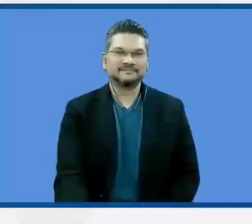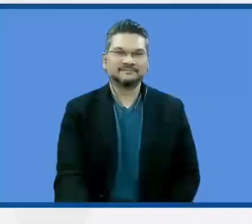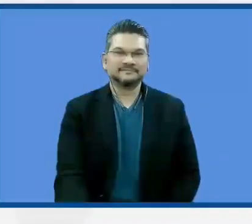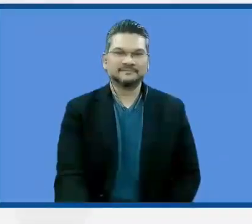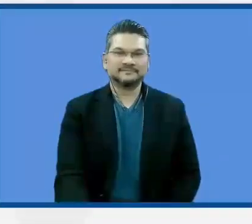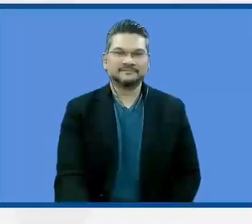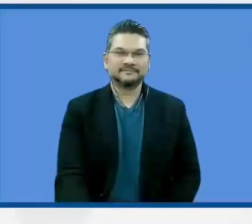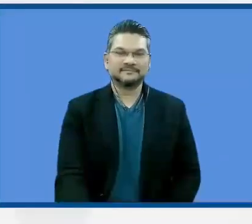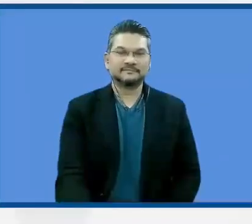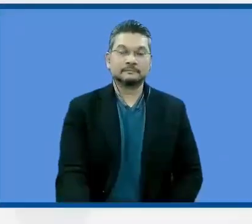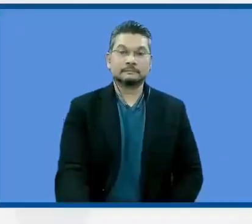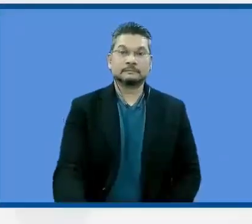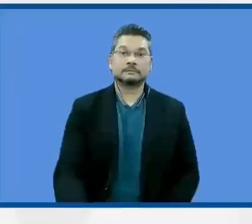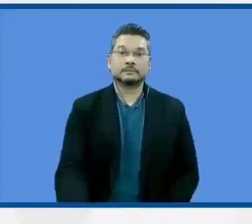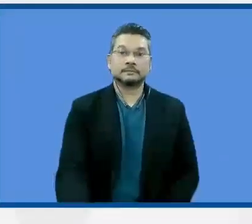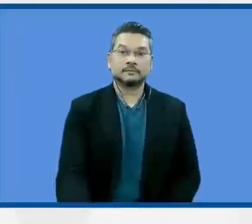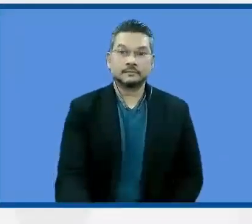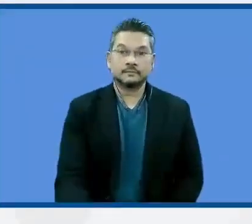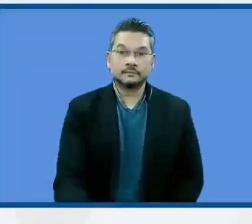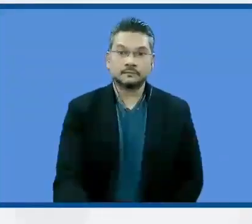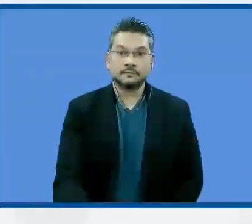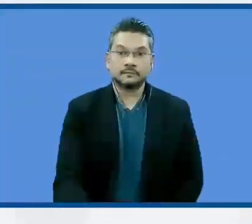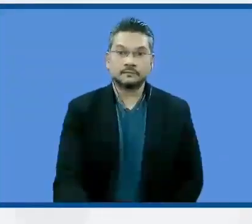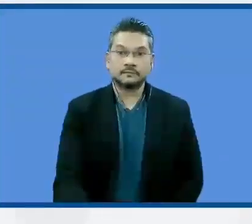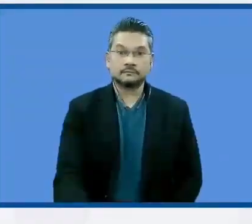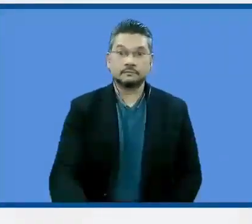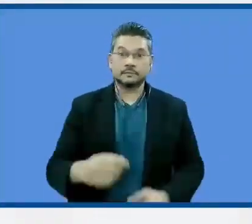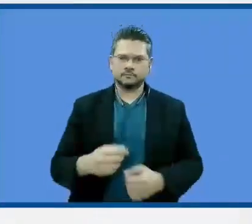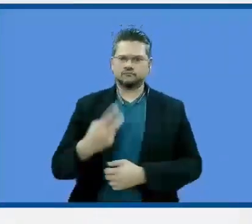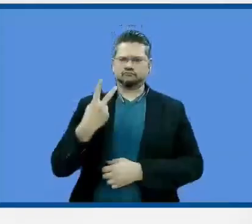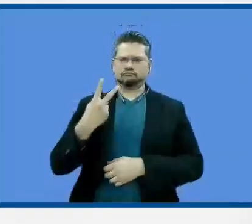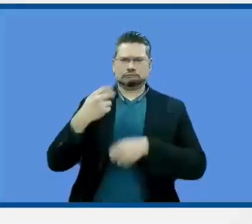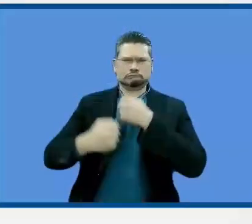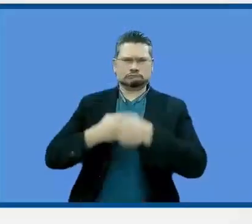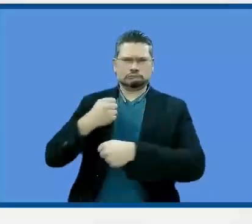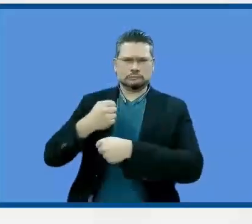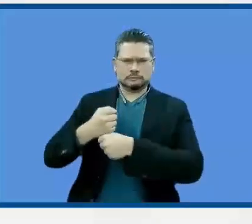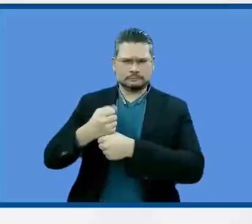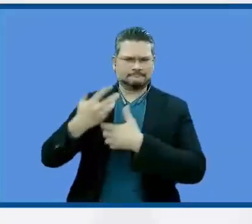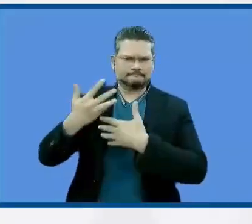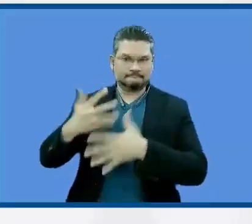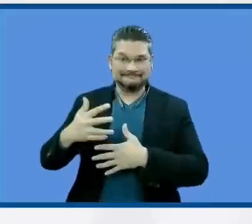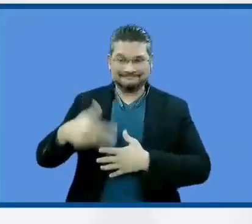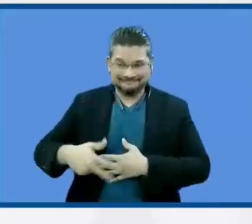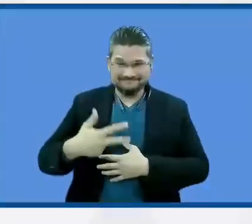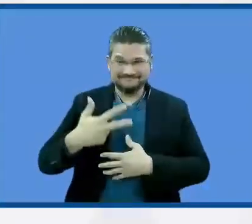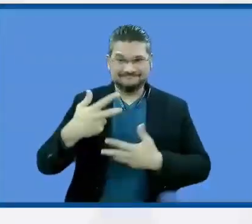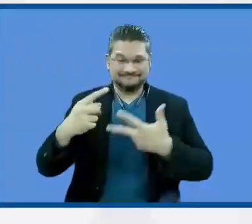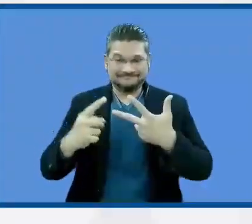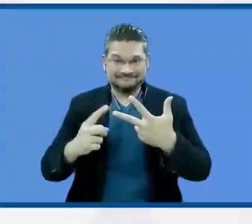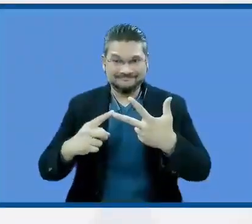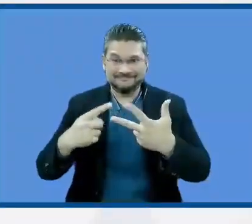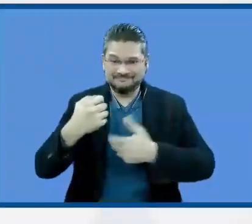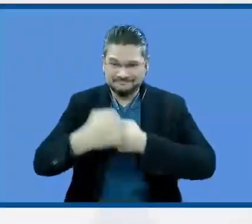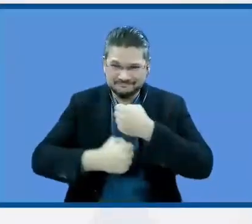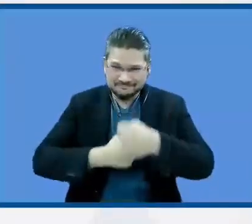it was really an important year to say that even from today, we are all working because